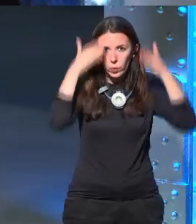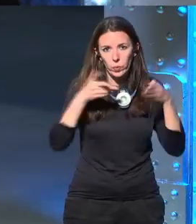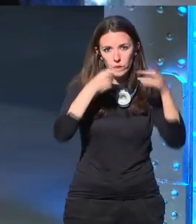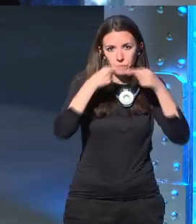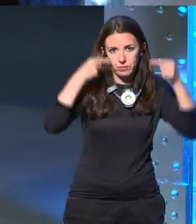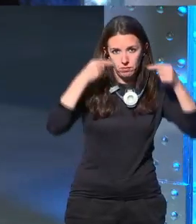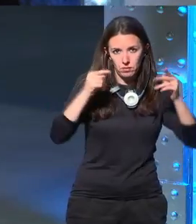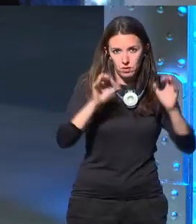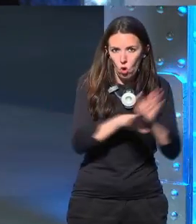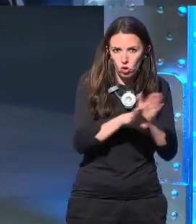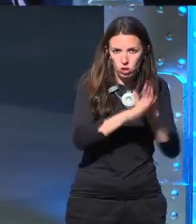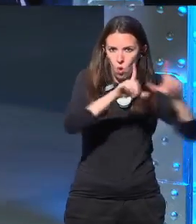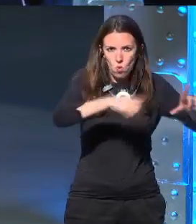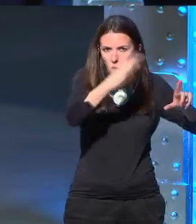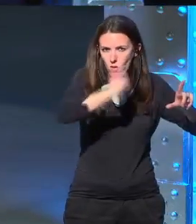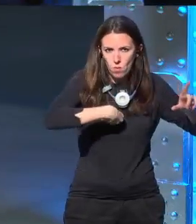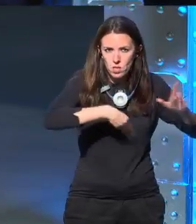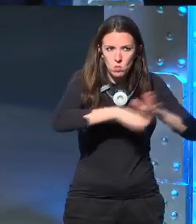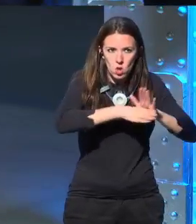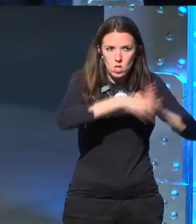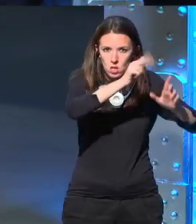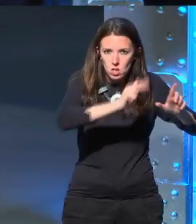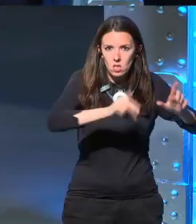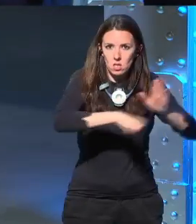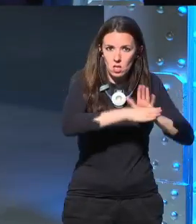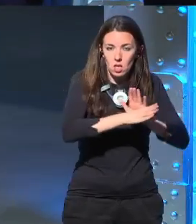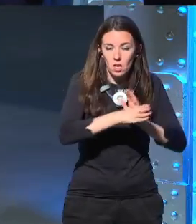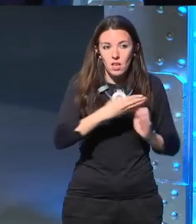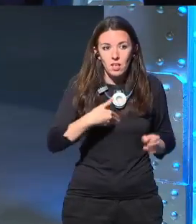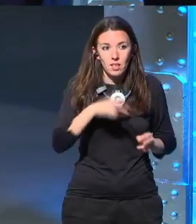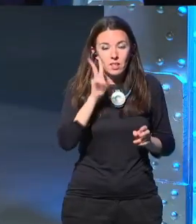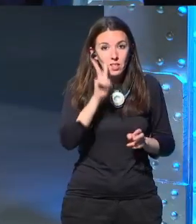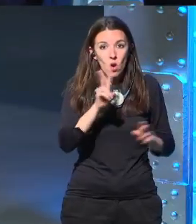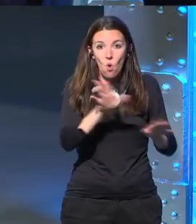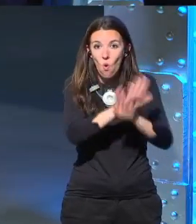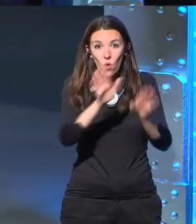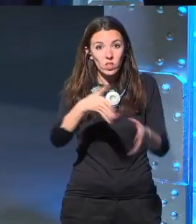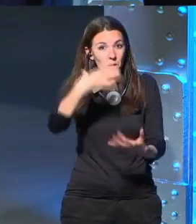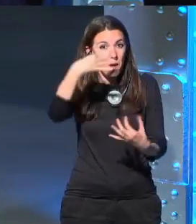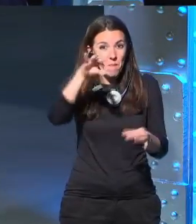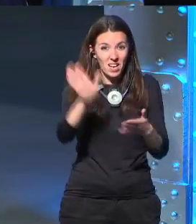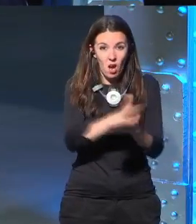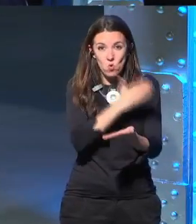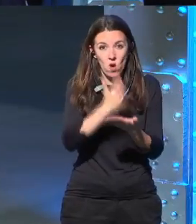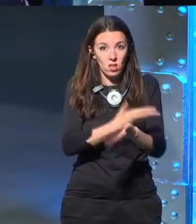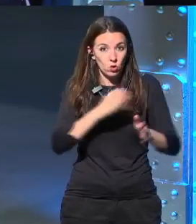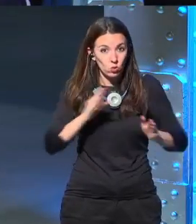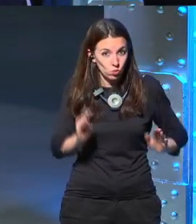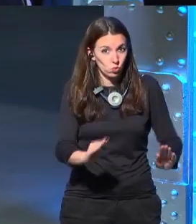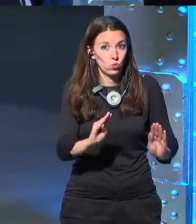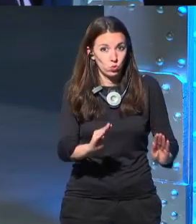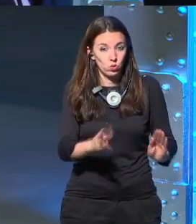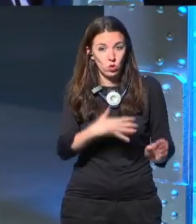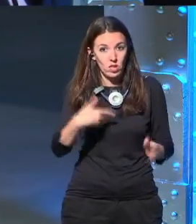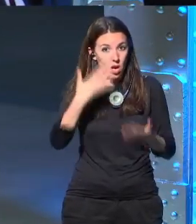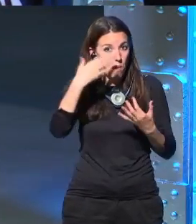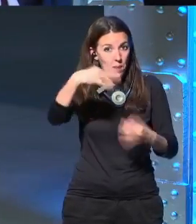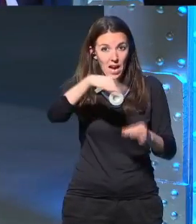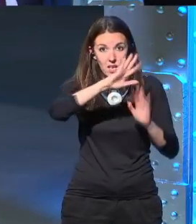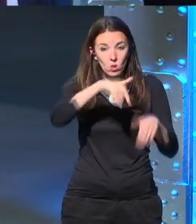And I went to go look at his last notebook page. Thought, okay, what will this tell